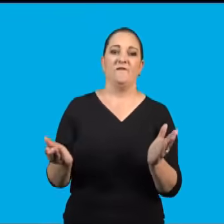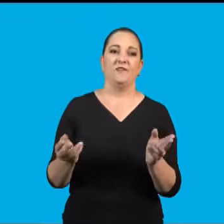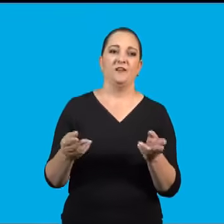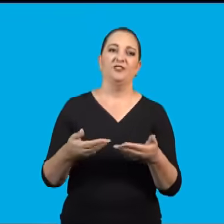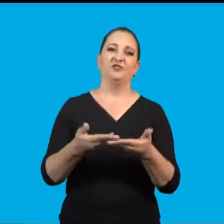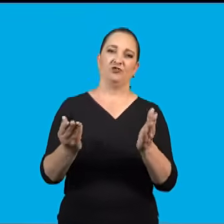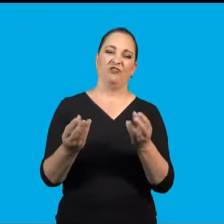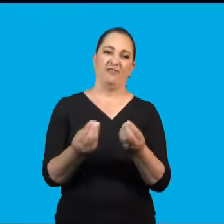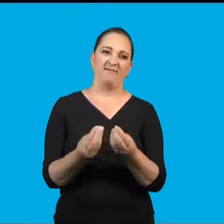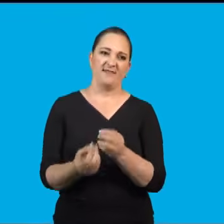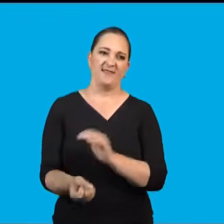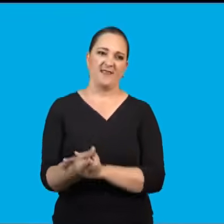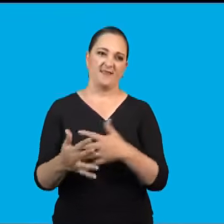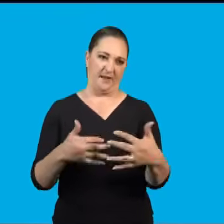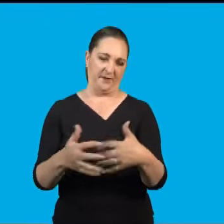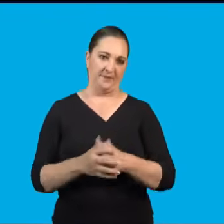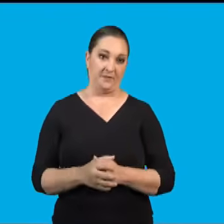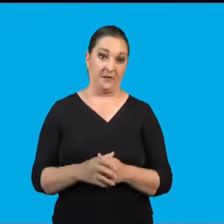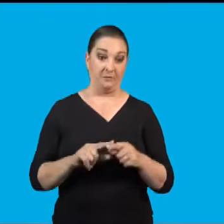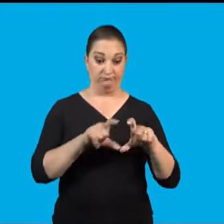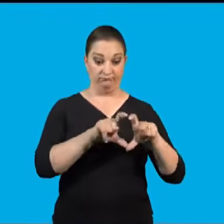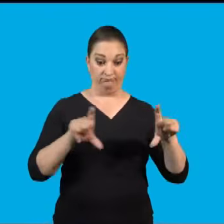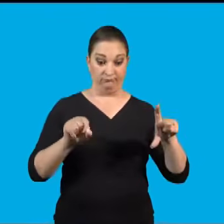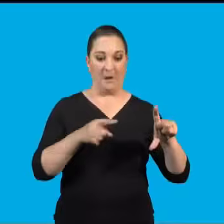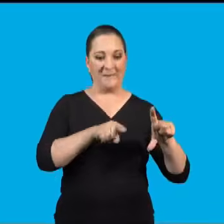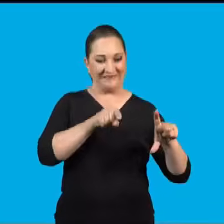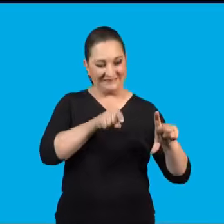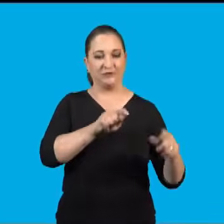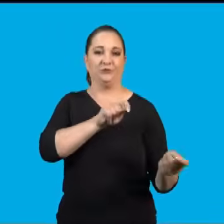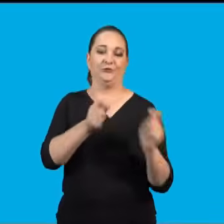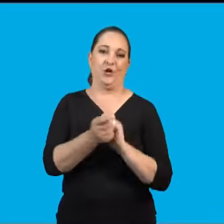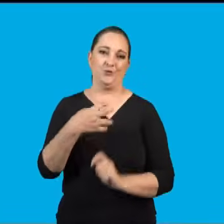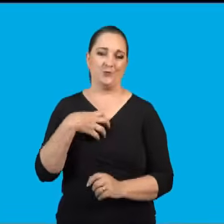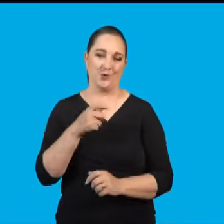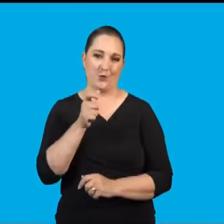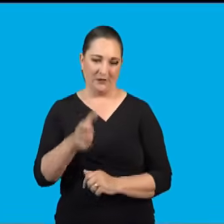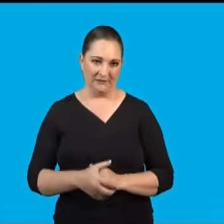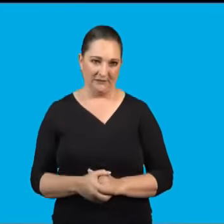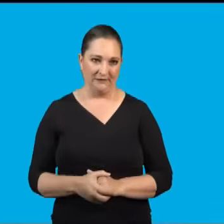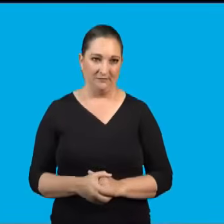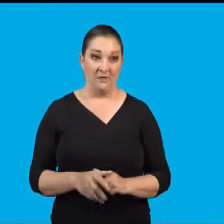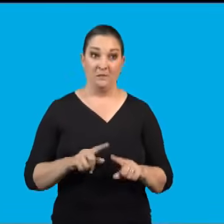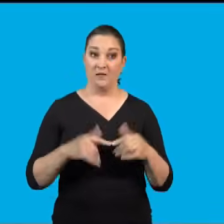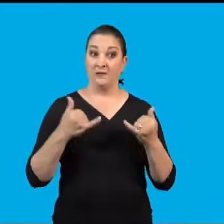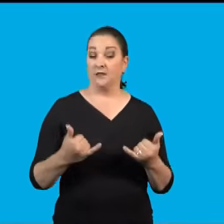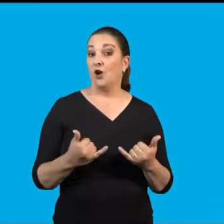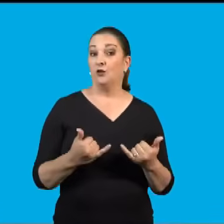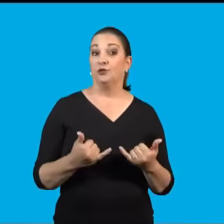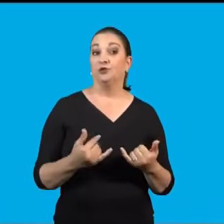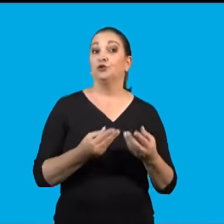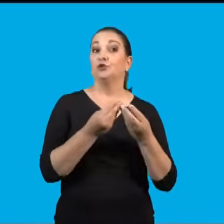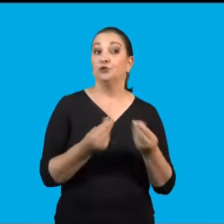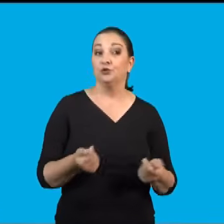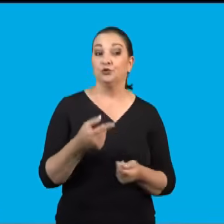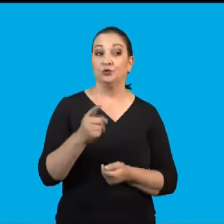the definition is already there in the source, but then you have to try and define it in your own words. So the solution to this